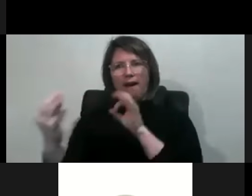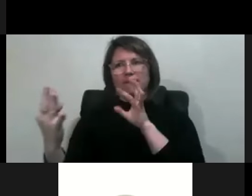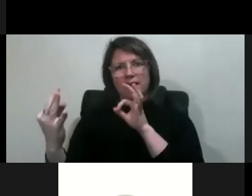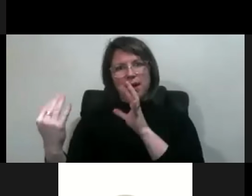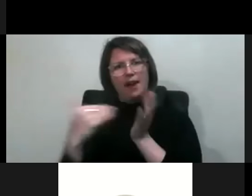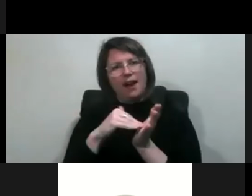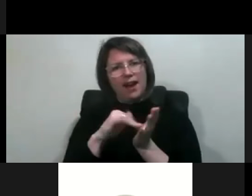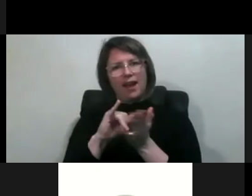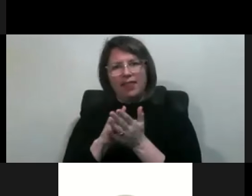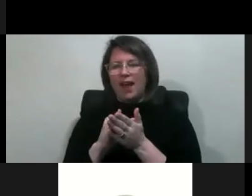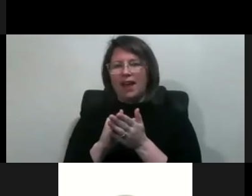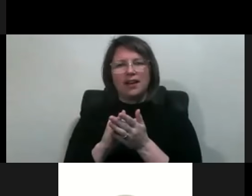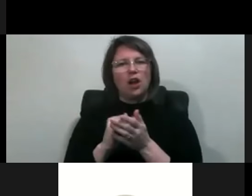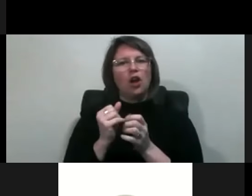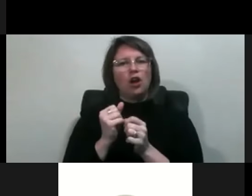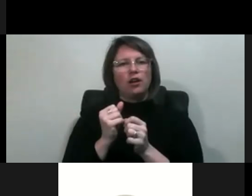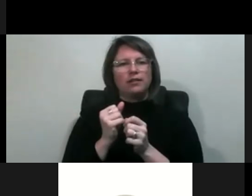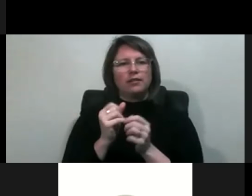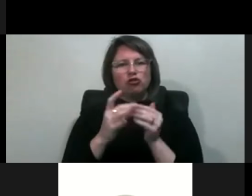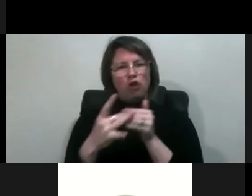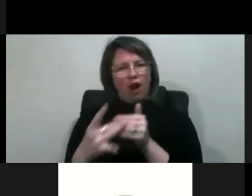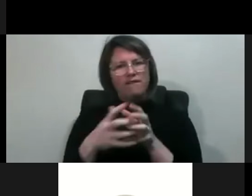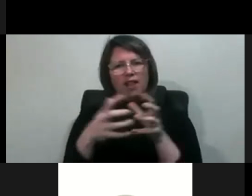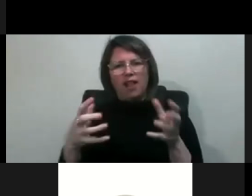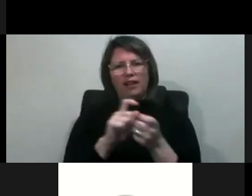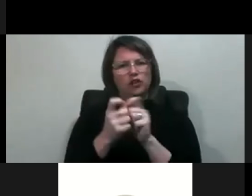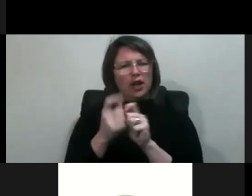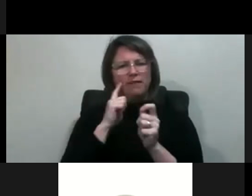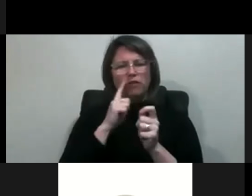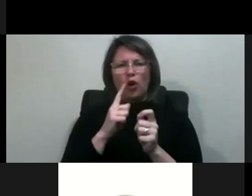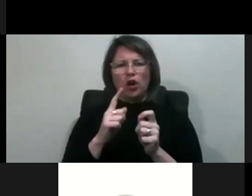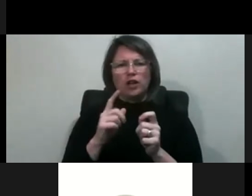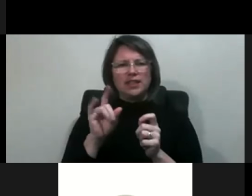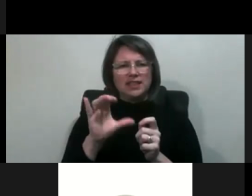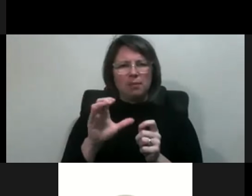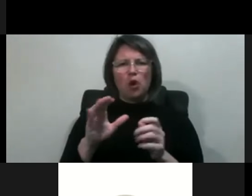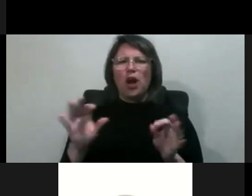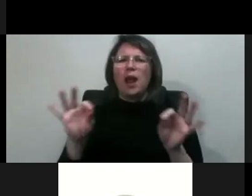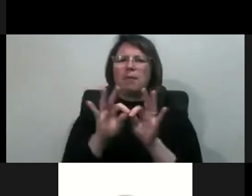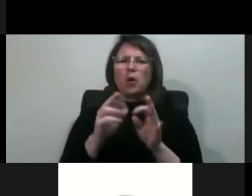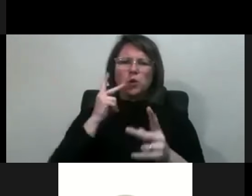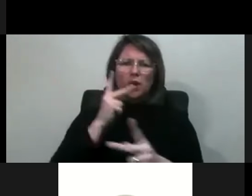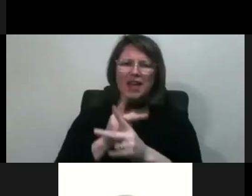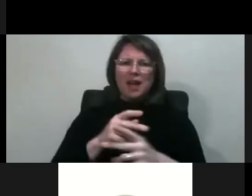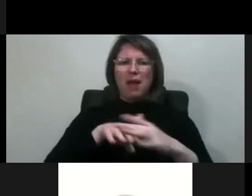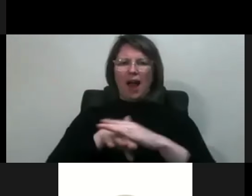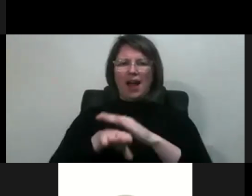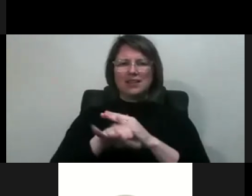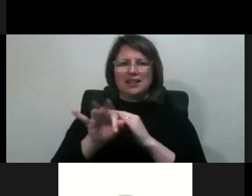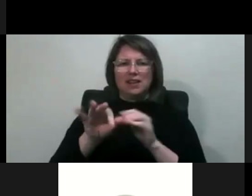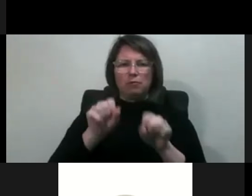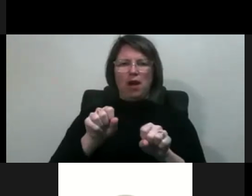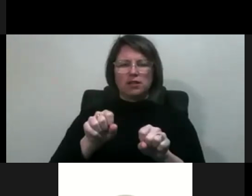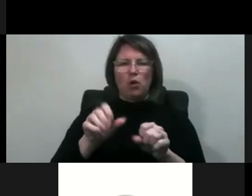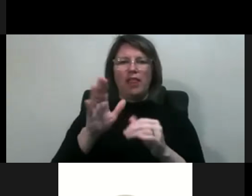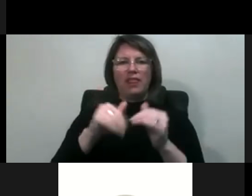of the changes for December, that more important to preserve access where possible than necessarily frequency